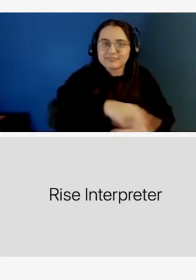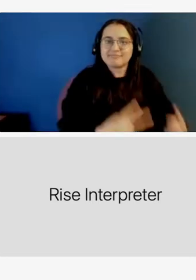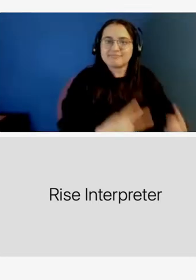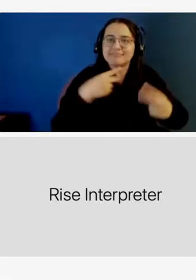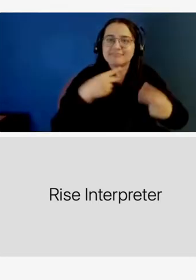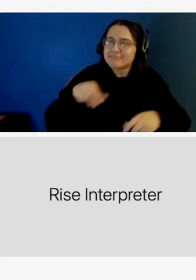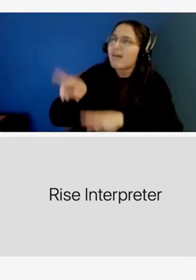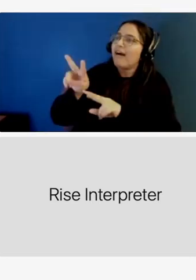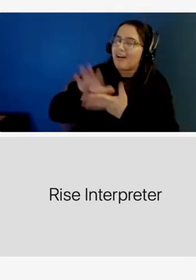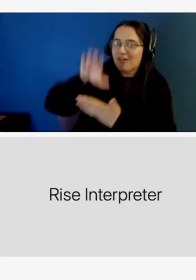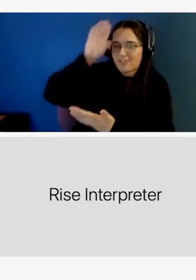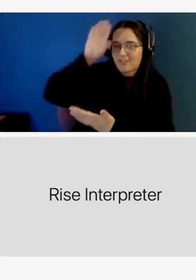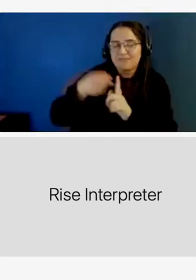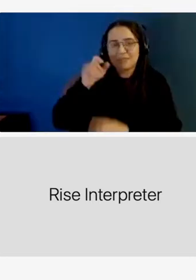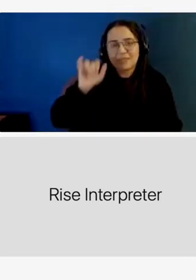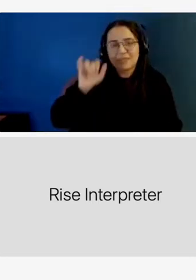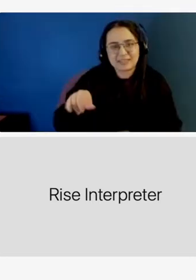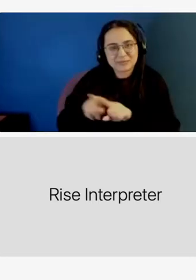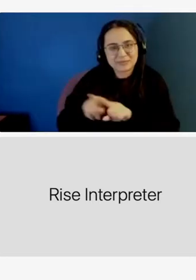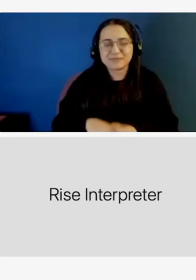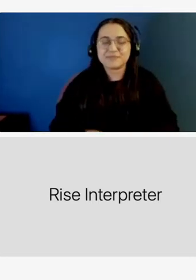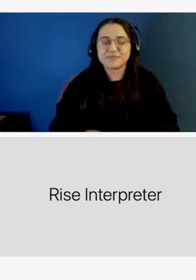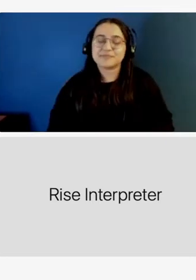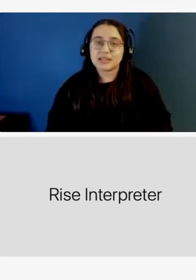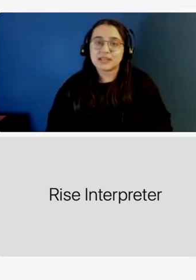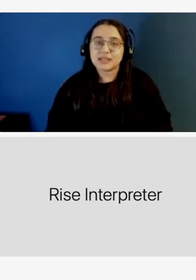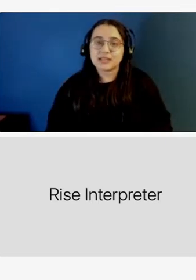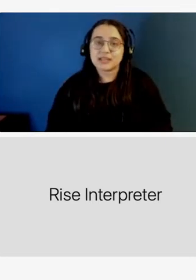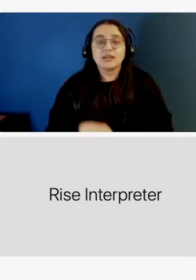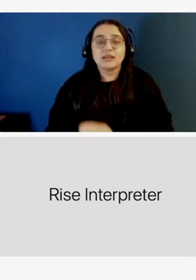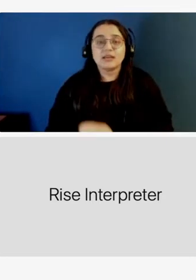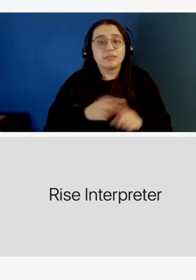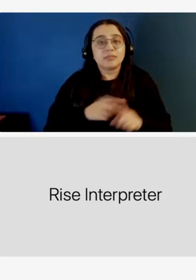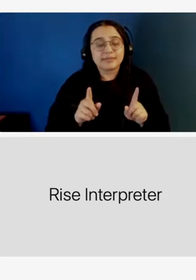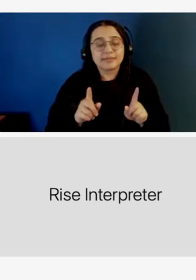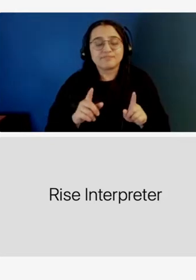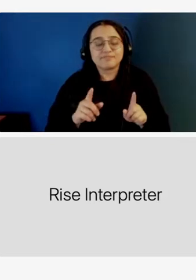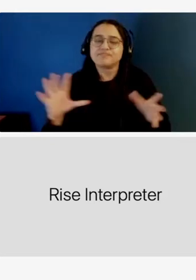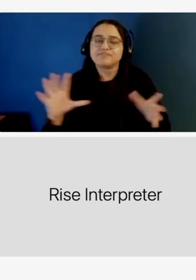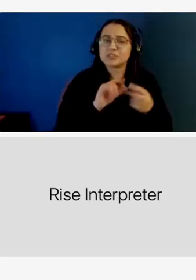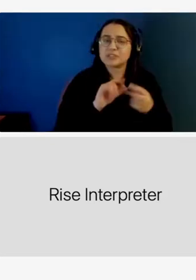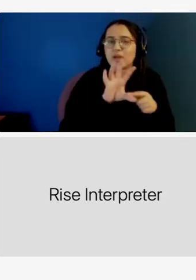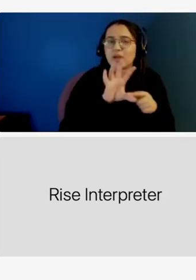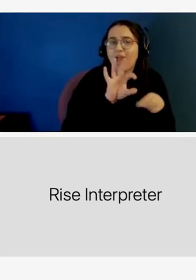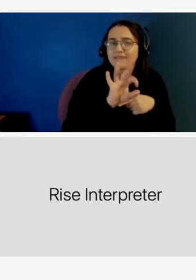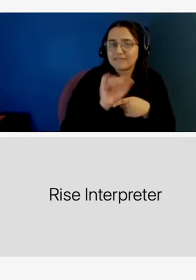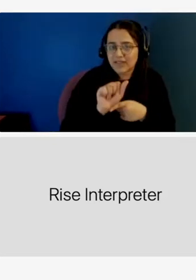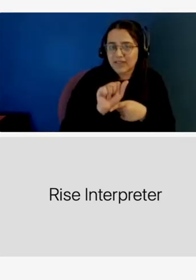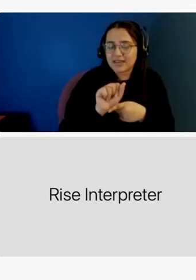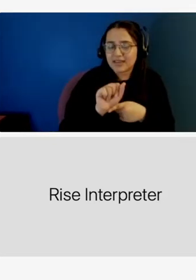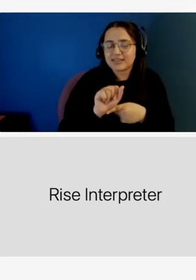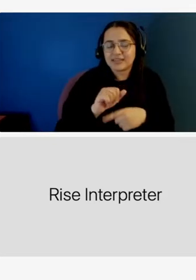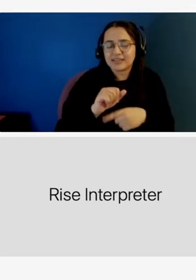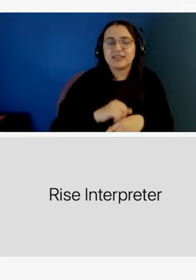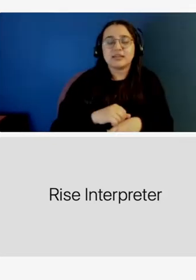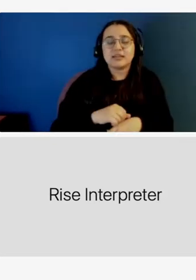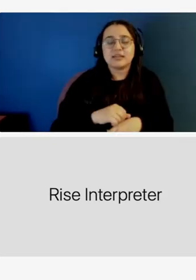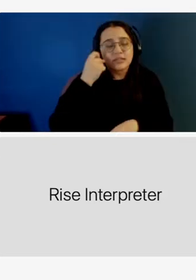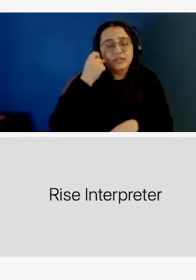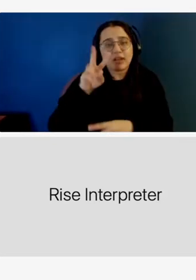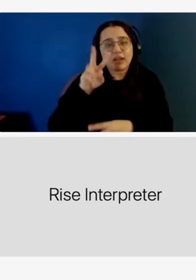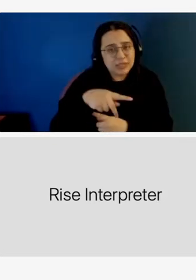But at the end of the day, going back to my FFA reference, the vice president has a station by a plow, and there's a line in that in